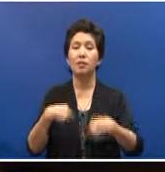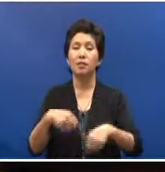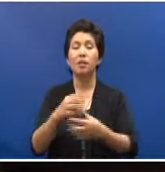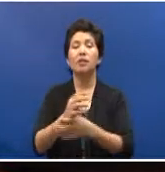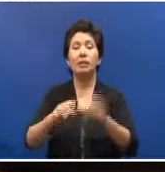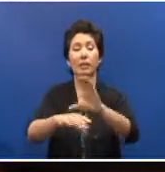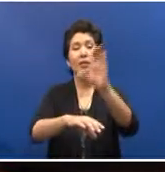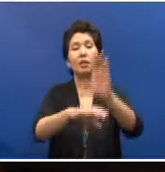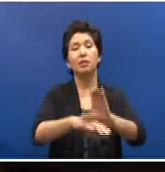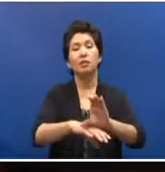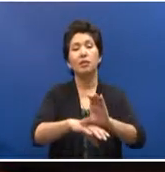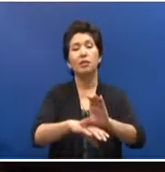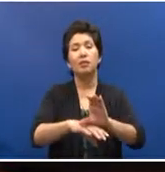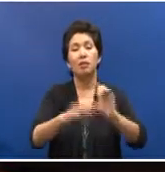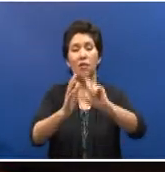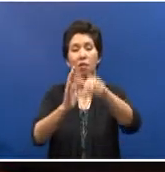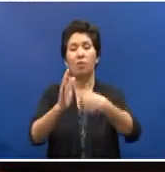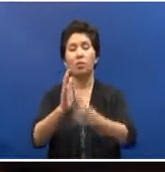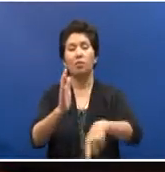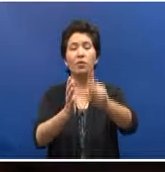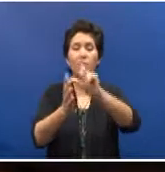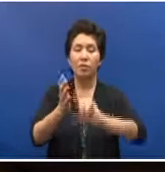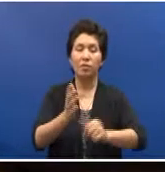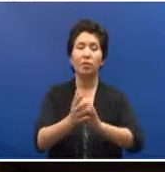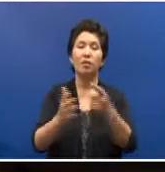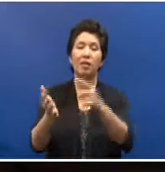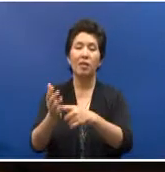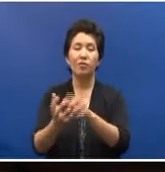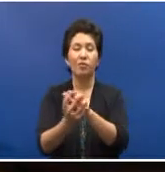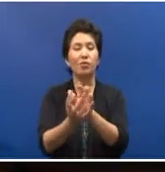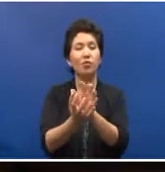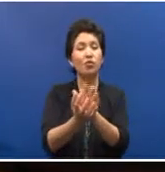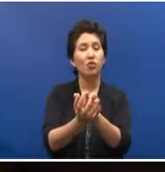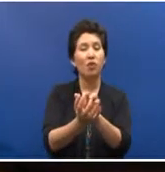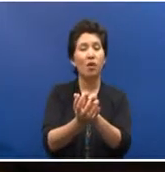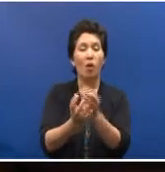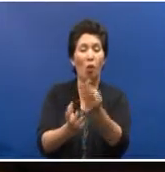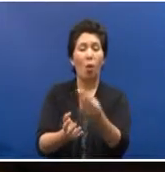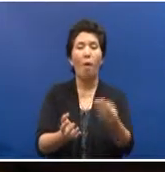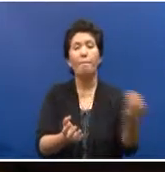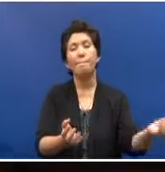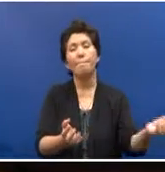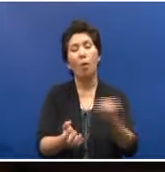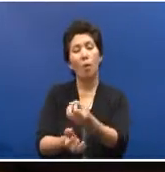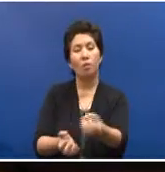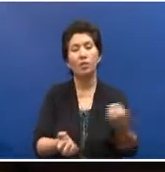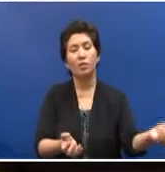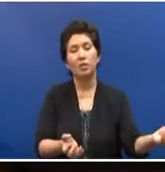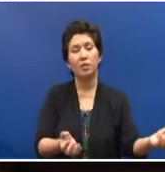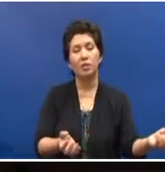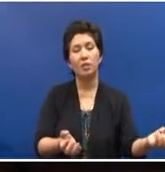in counterclockwise. Okay, so these seashell objects are famed for its